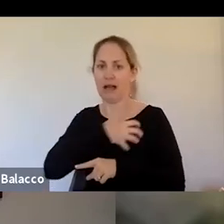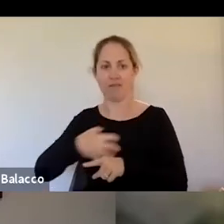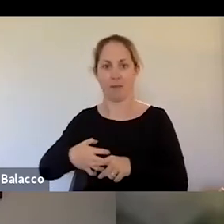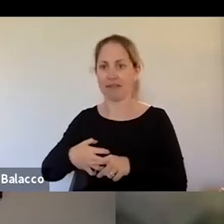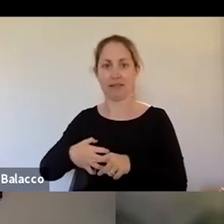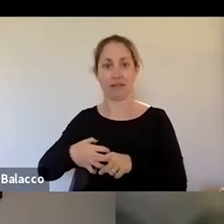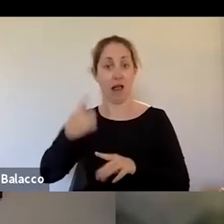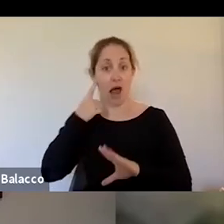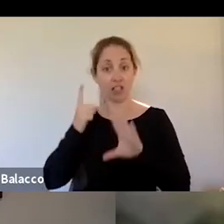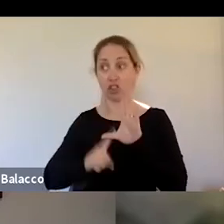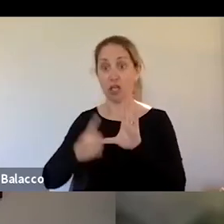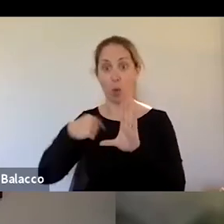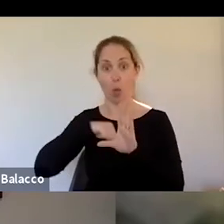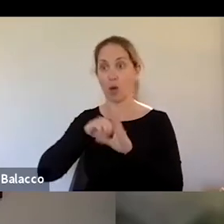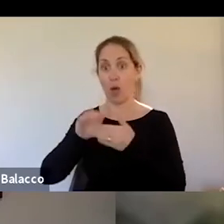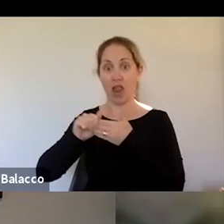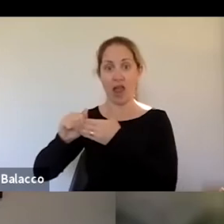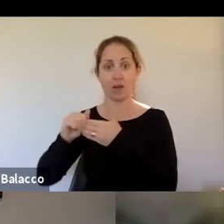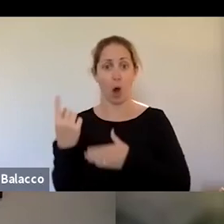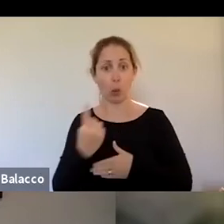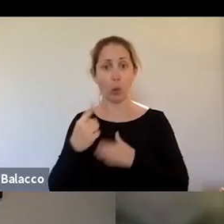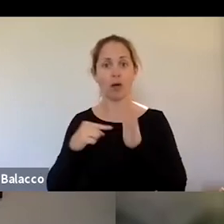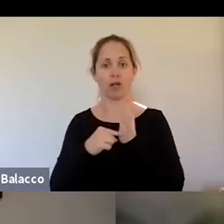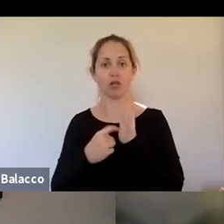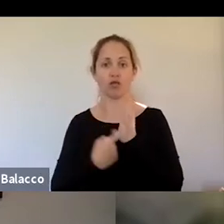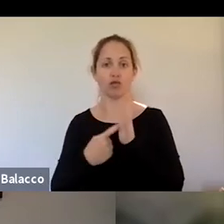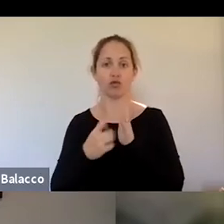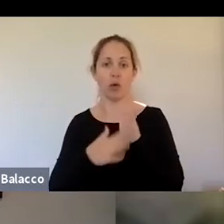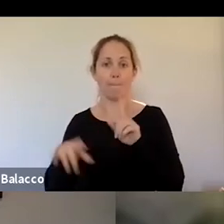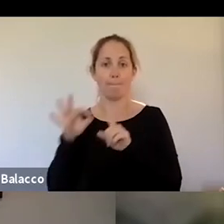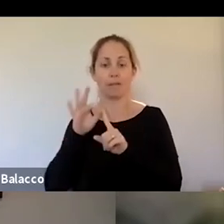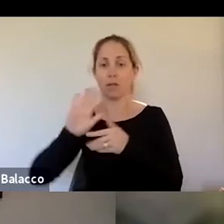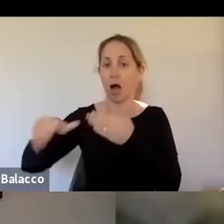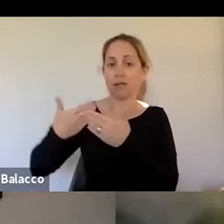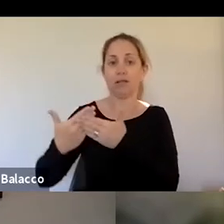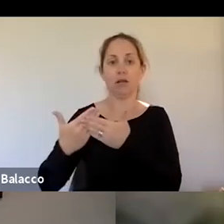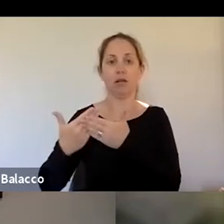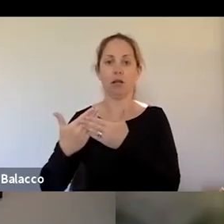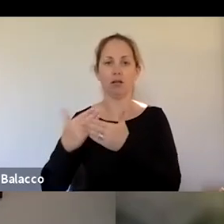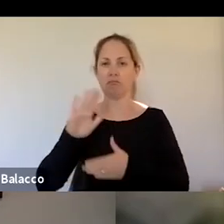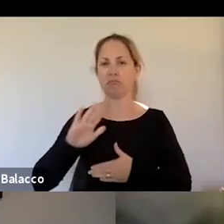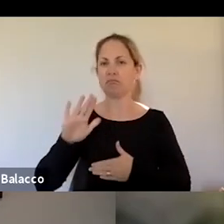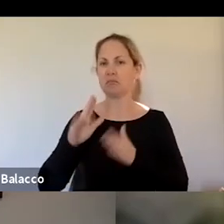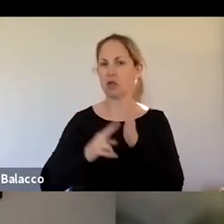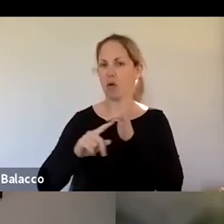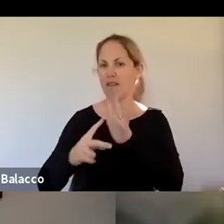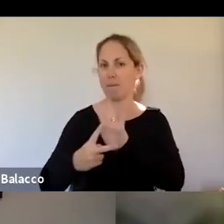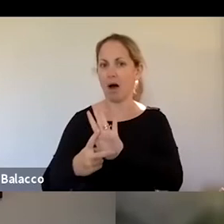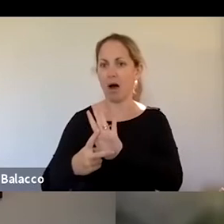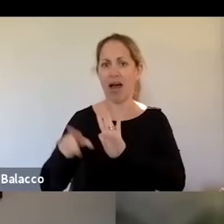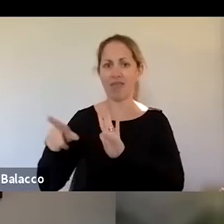by Mr. Trump up until November. And really, that